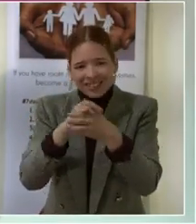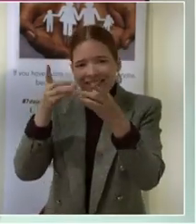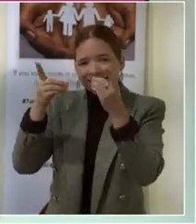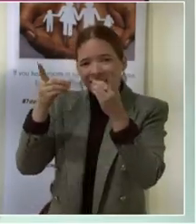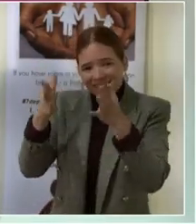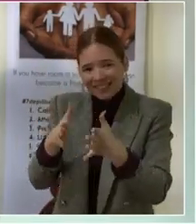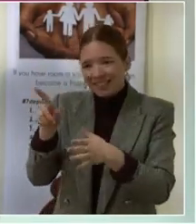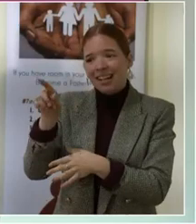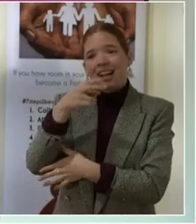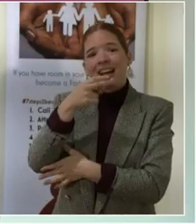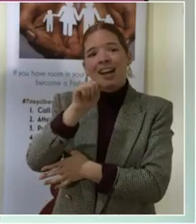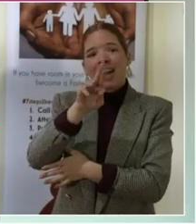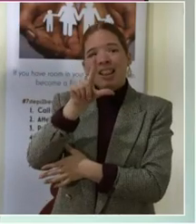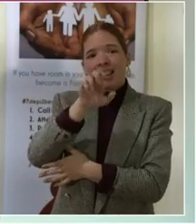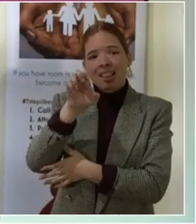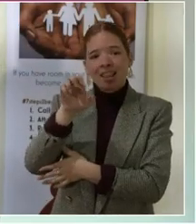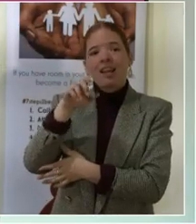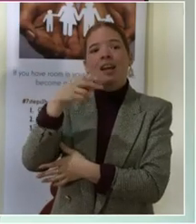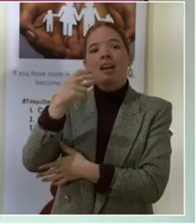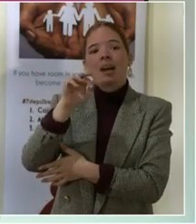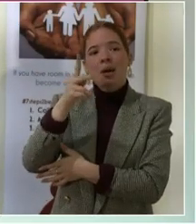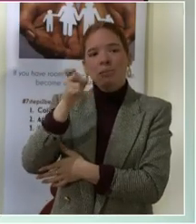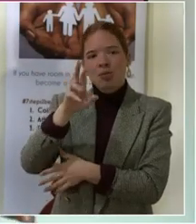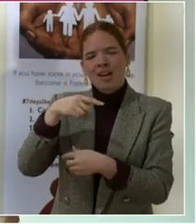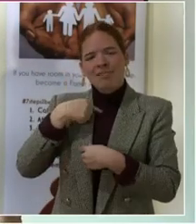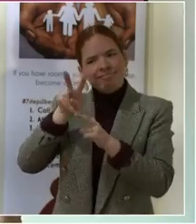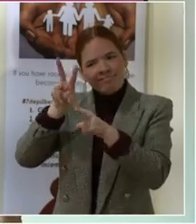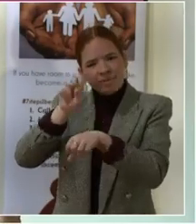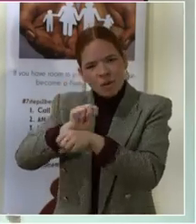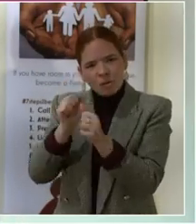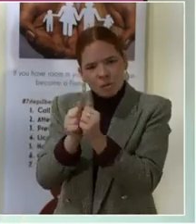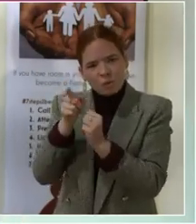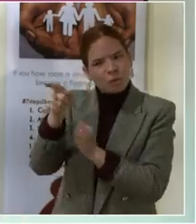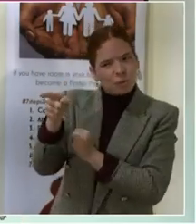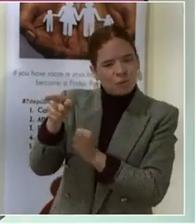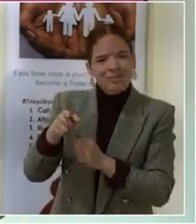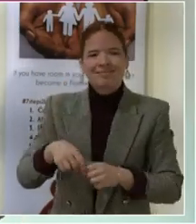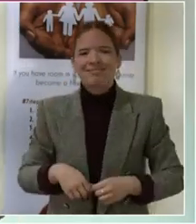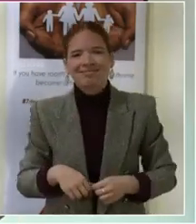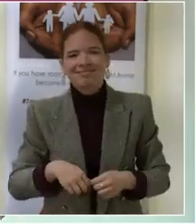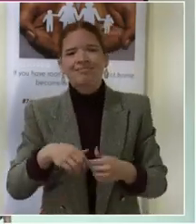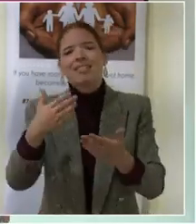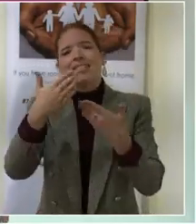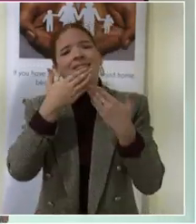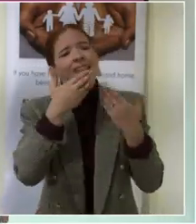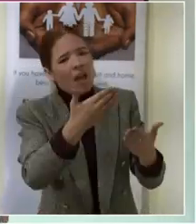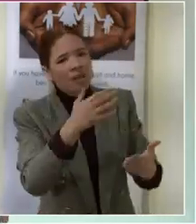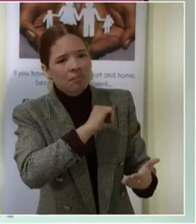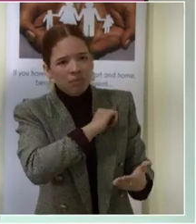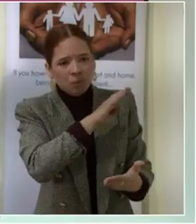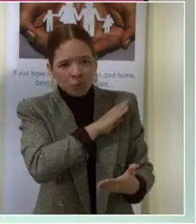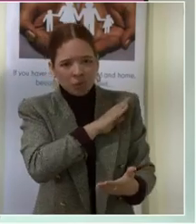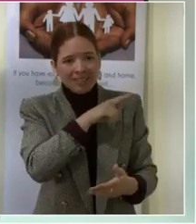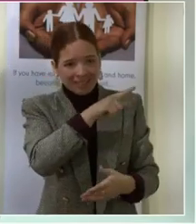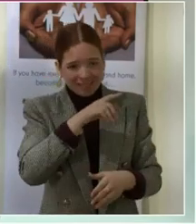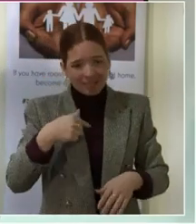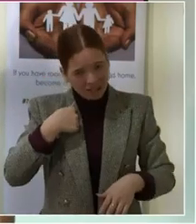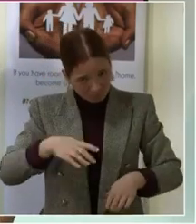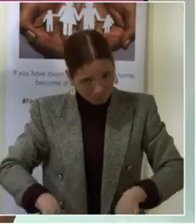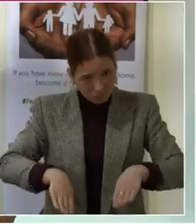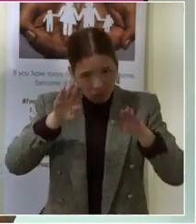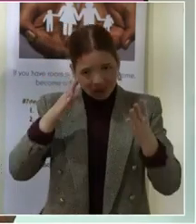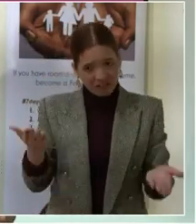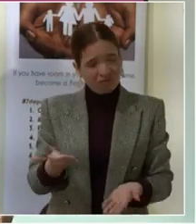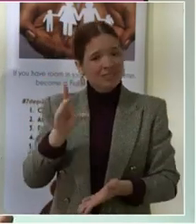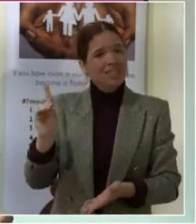working with you and our continued partnership. And I'd like to thank Mayor Bowser. I'm a native Washingtonian, so the opportunity to serve is something that I don't take for